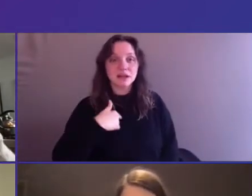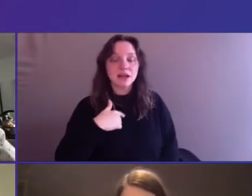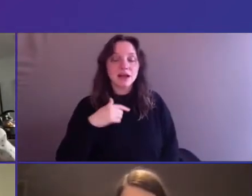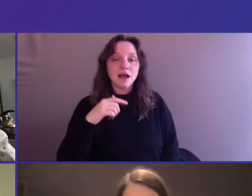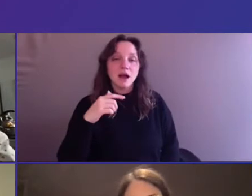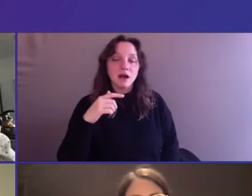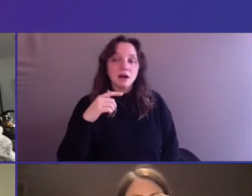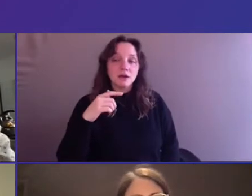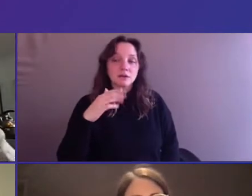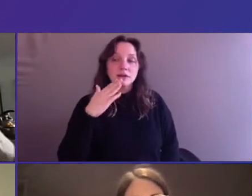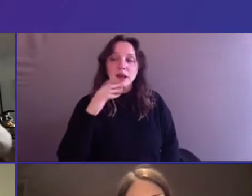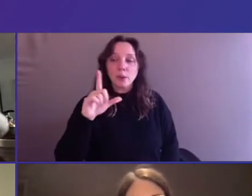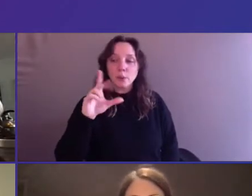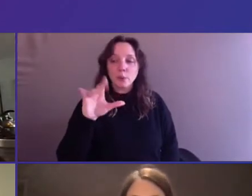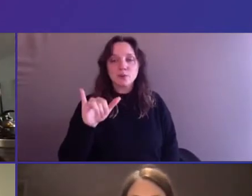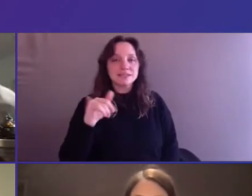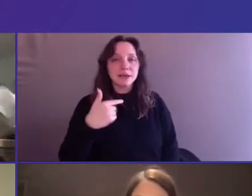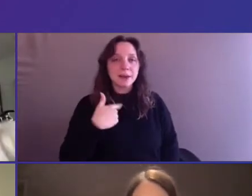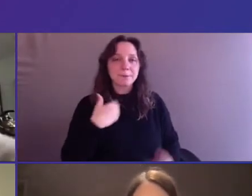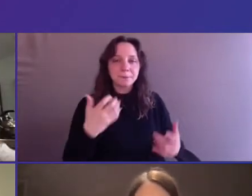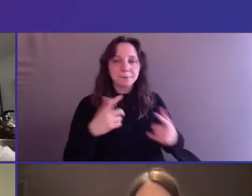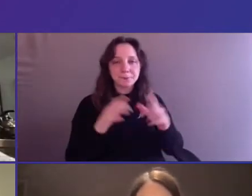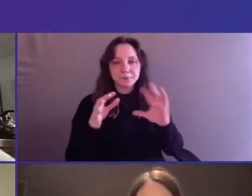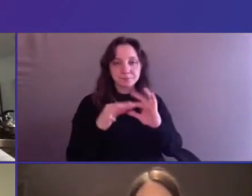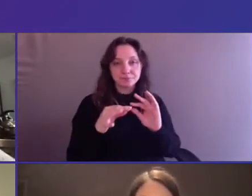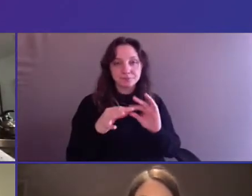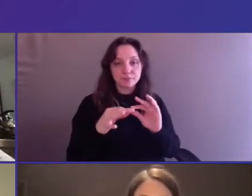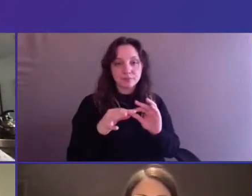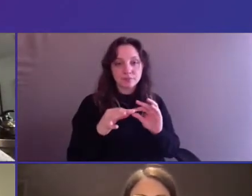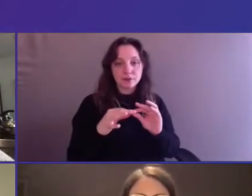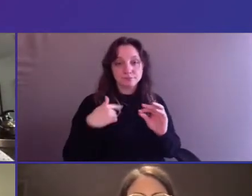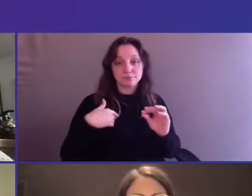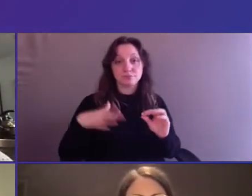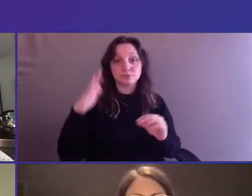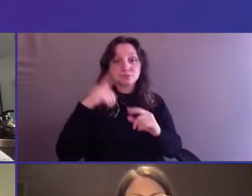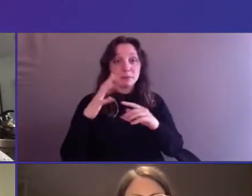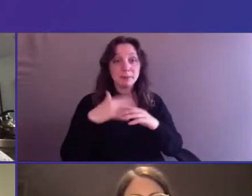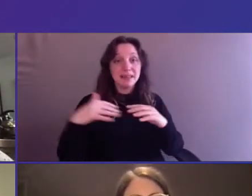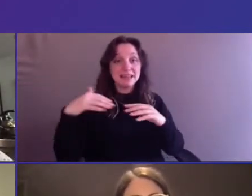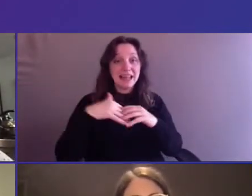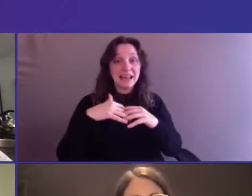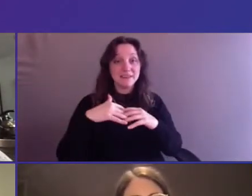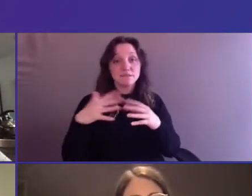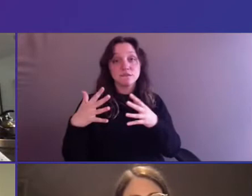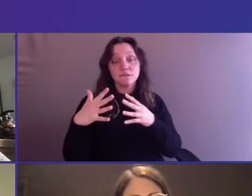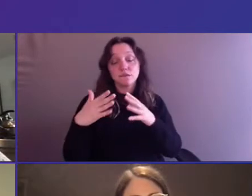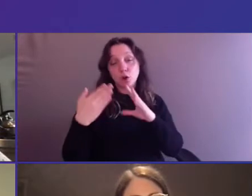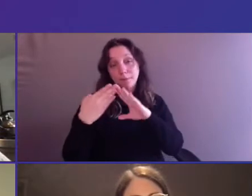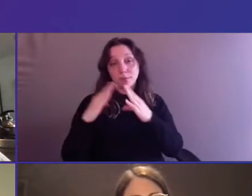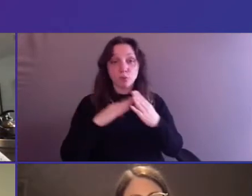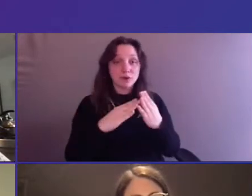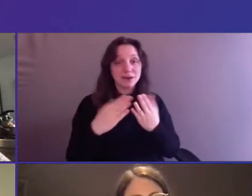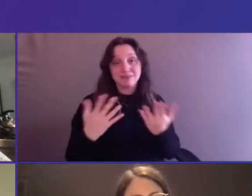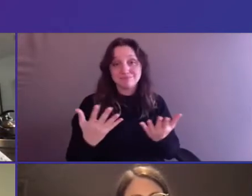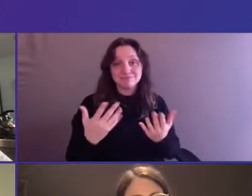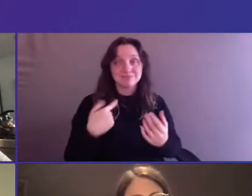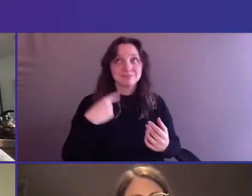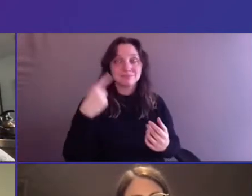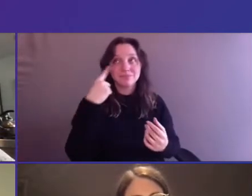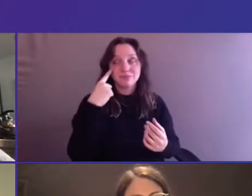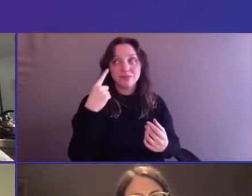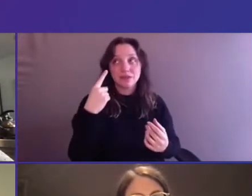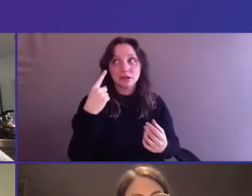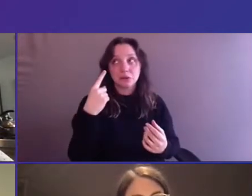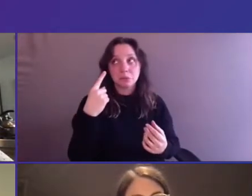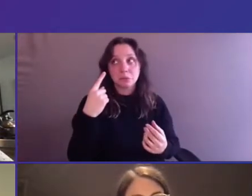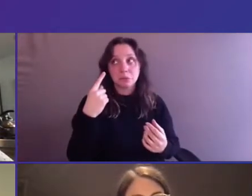that as coming from a Native community, I think it's fair to say that